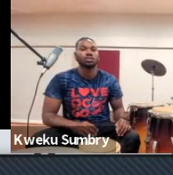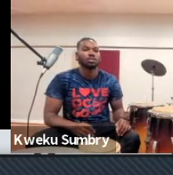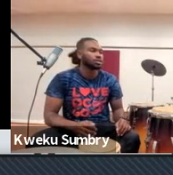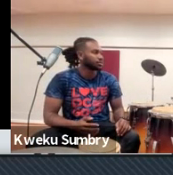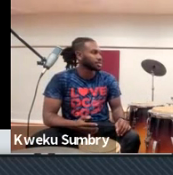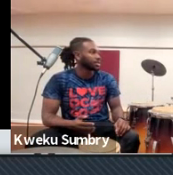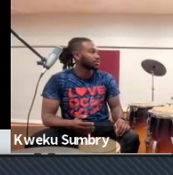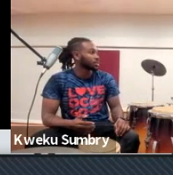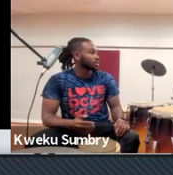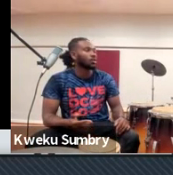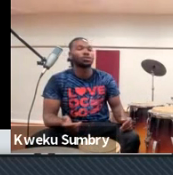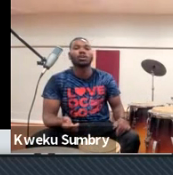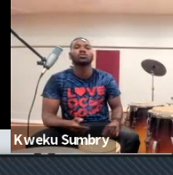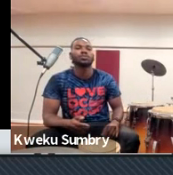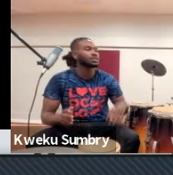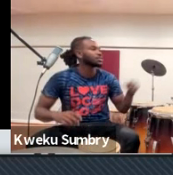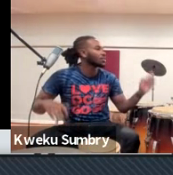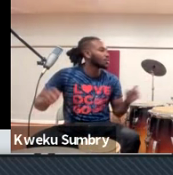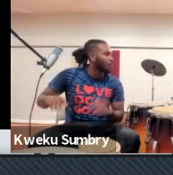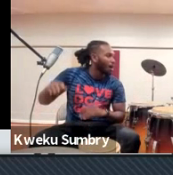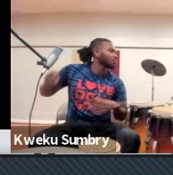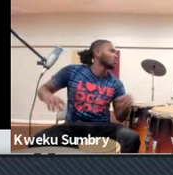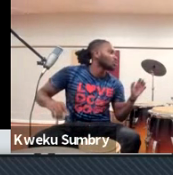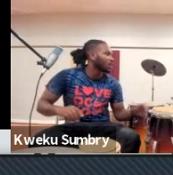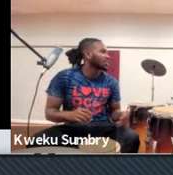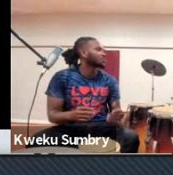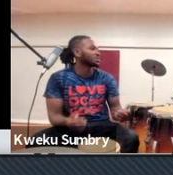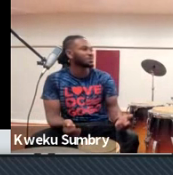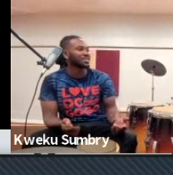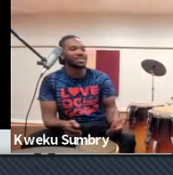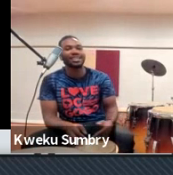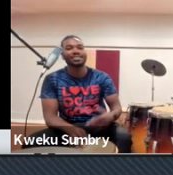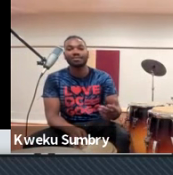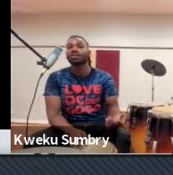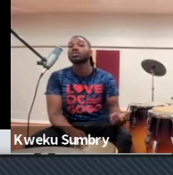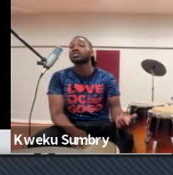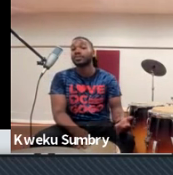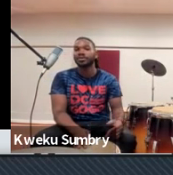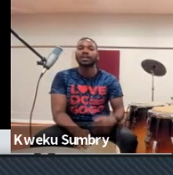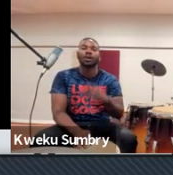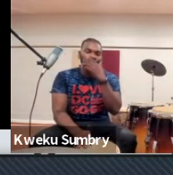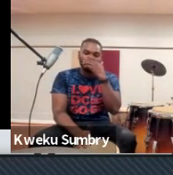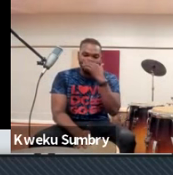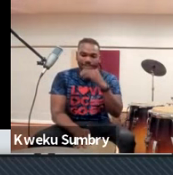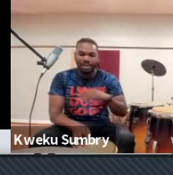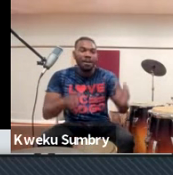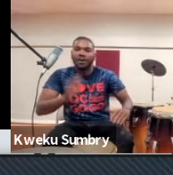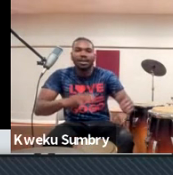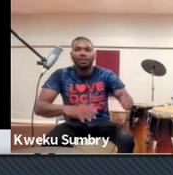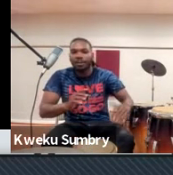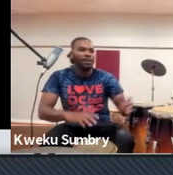congos. You know what I'm saying? When they say, oh, you be listening to go-go, pop. Boom, man, that's what, you know what I'm saying? And the same thing with djembe, like, oh, you play